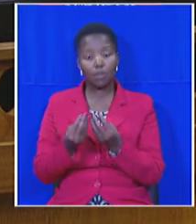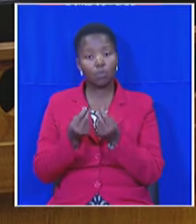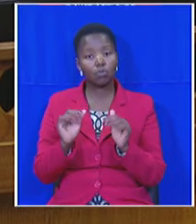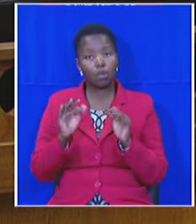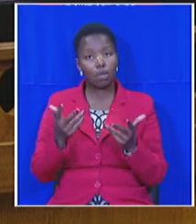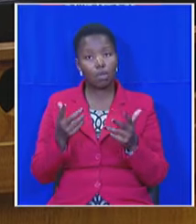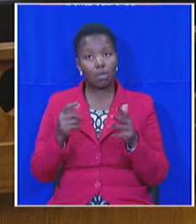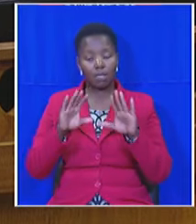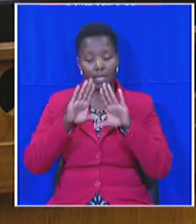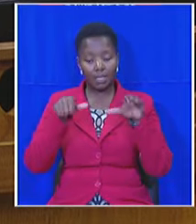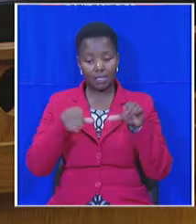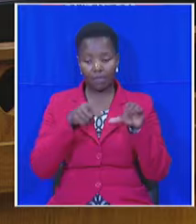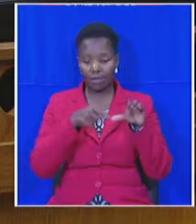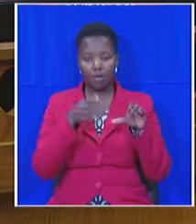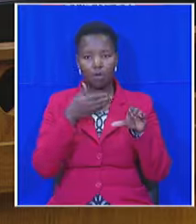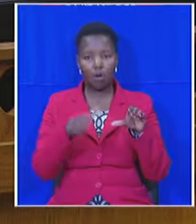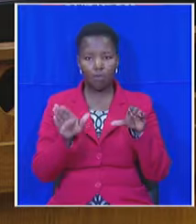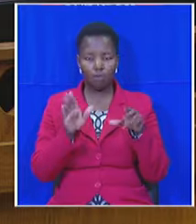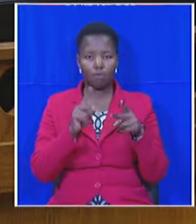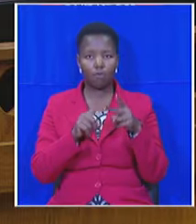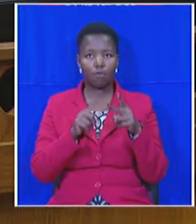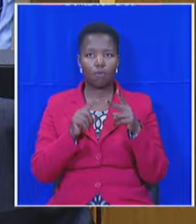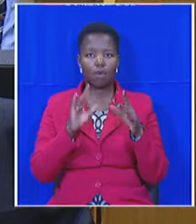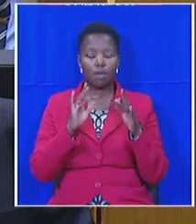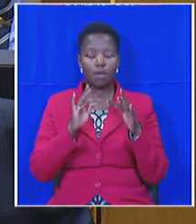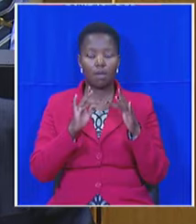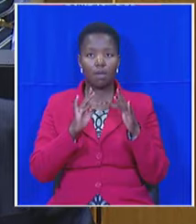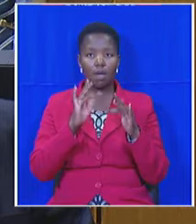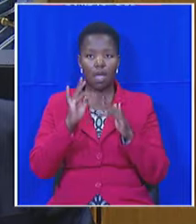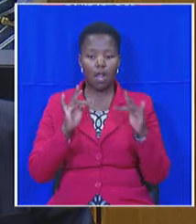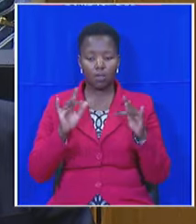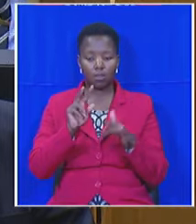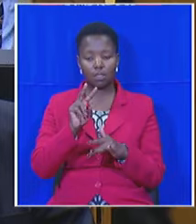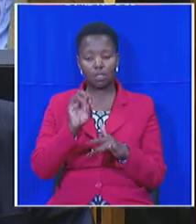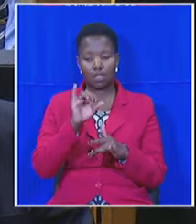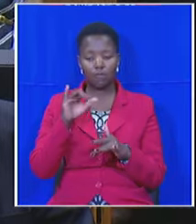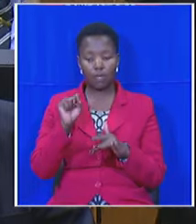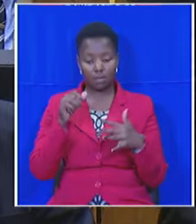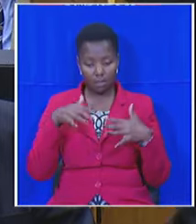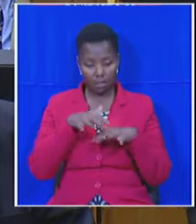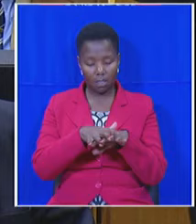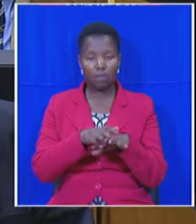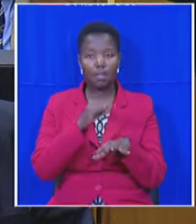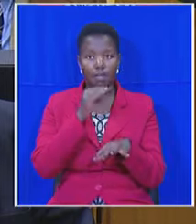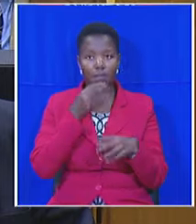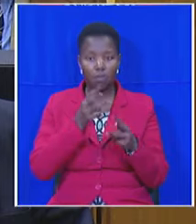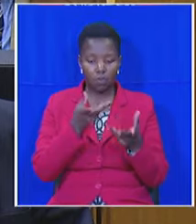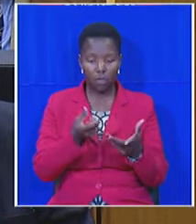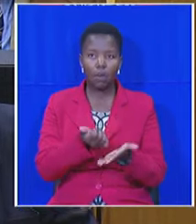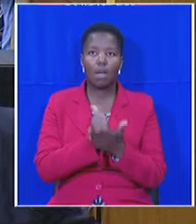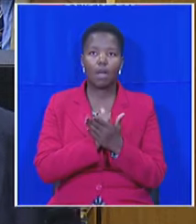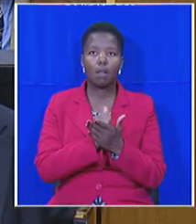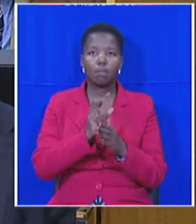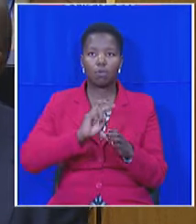the unabridged birth certificate and implement electronic visas. These measures will streamline tourist facilitation to our country.